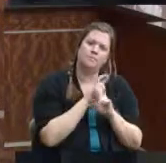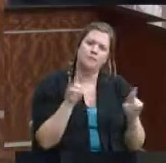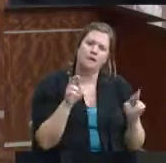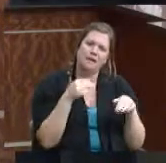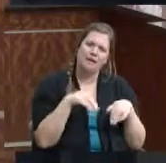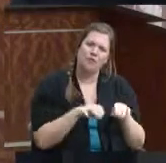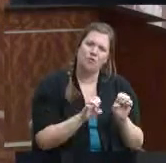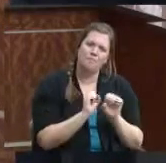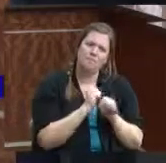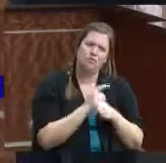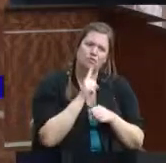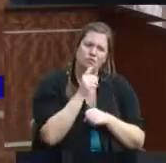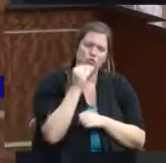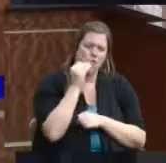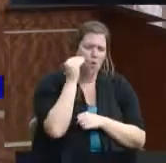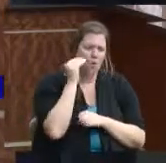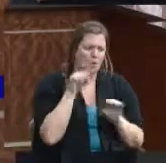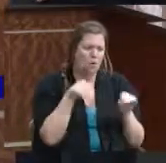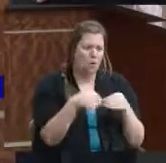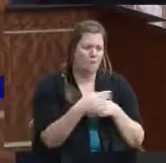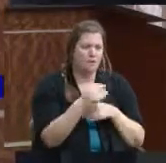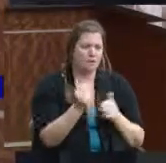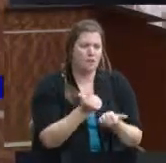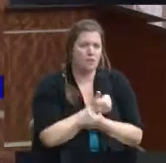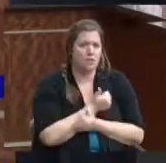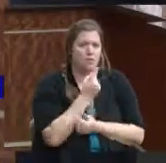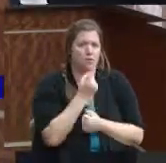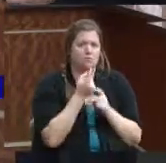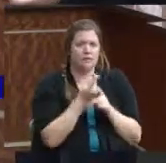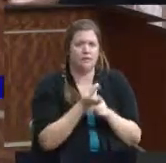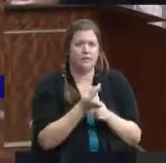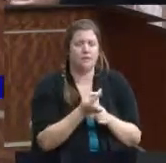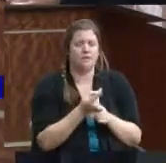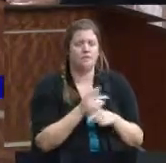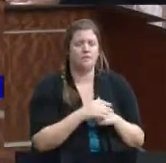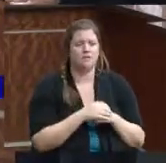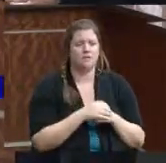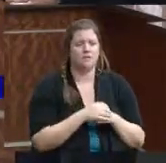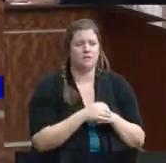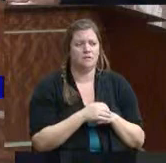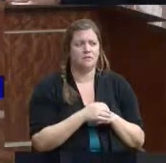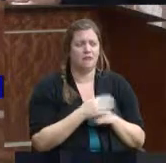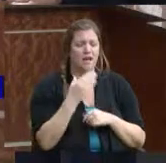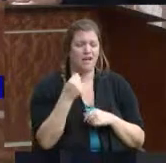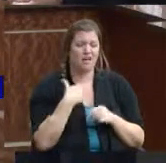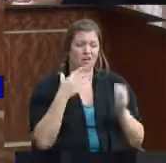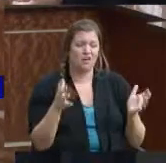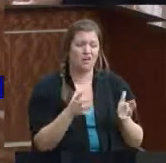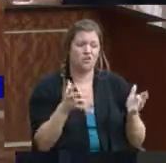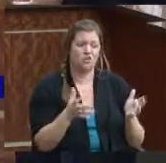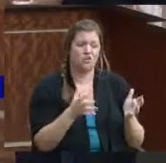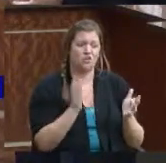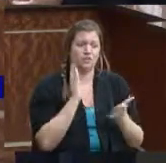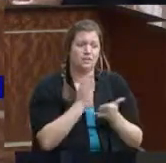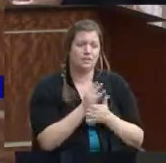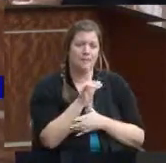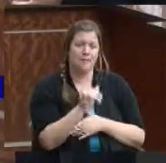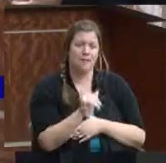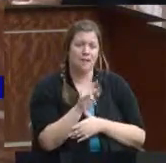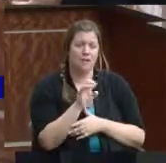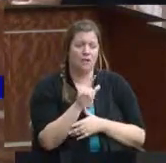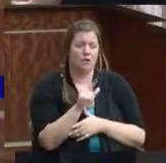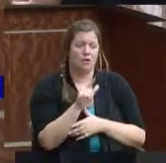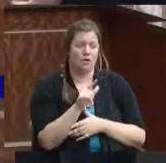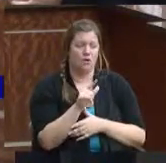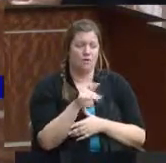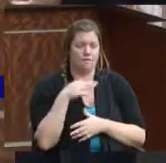efforts. Make sure your home, your office, and your loved ones are taken care of. And I would encourage you to stop by the Laurel